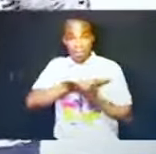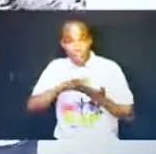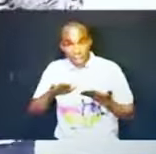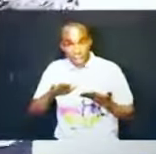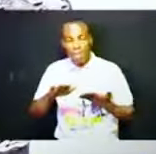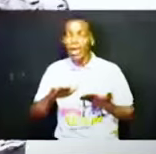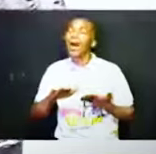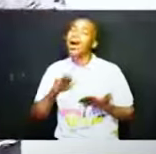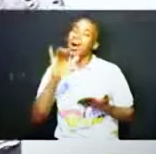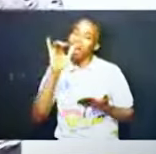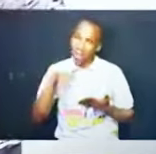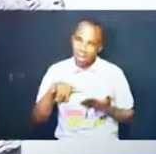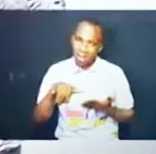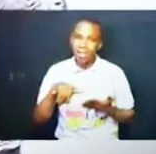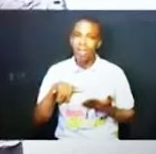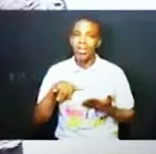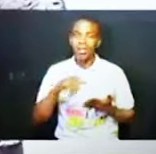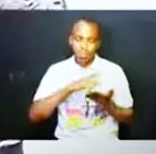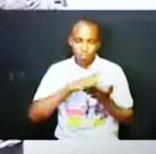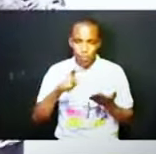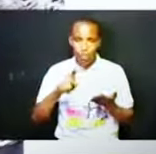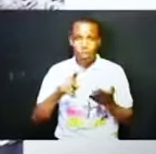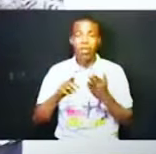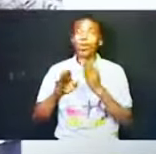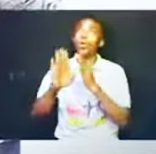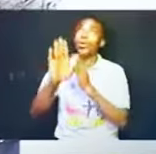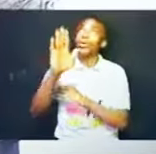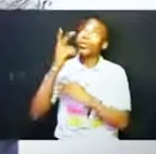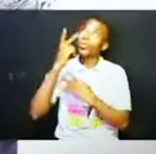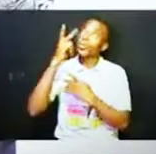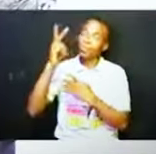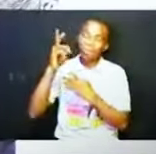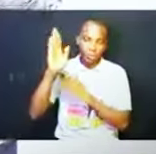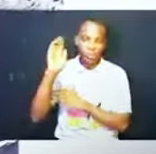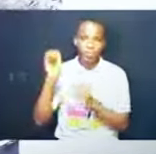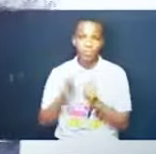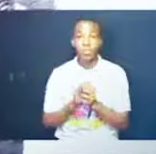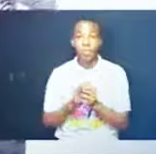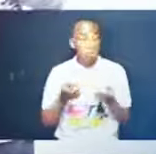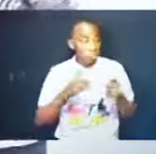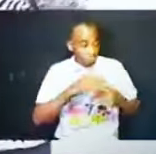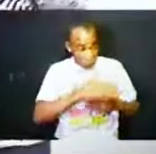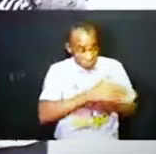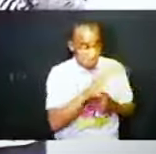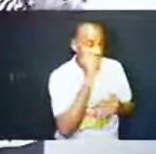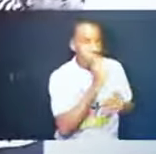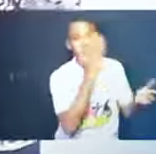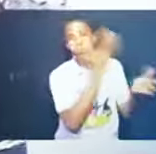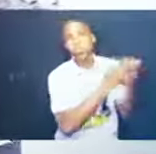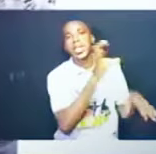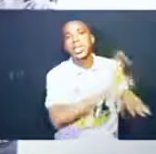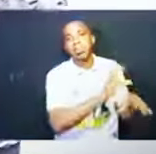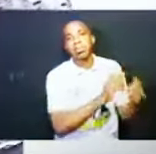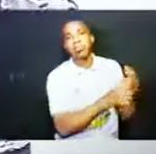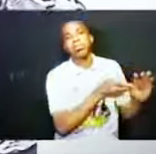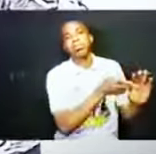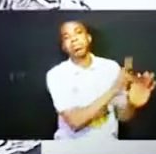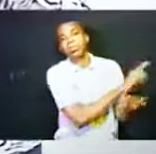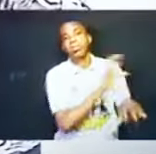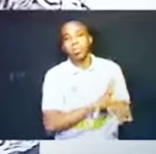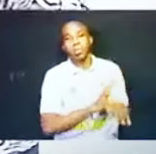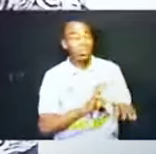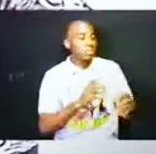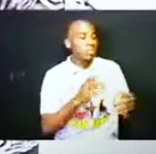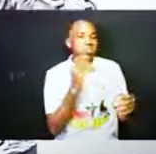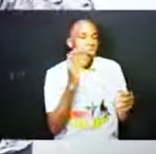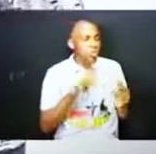see God. Won wo behu nyankop. Eventually she left the church. Here, the tie atwa man so fi asori ni. After a while we just couldn't trace